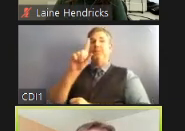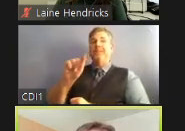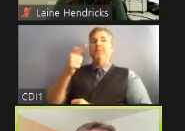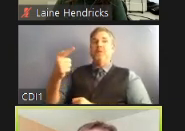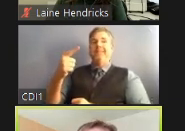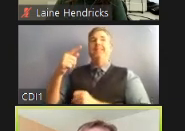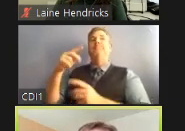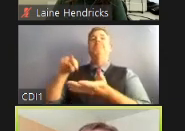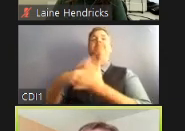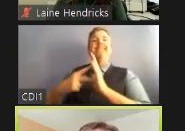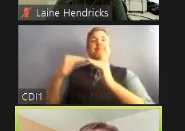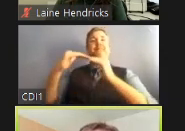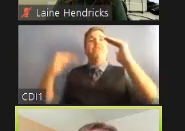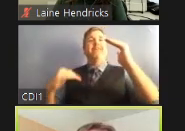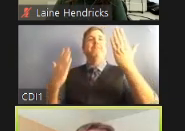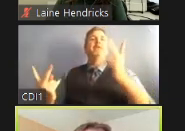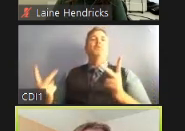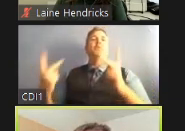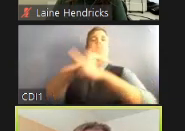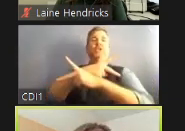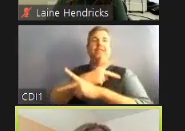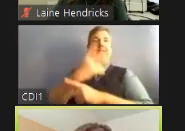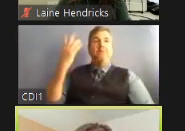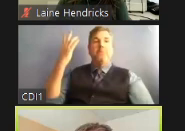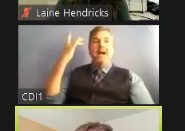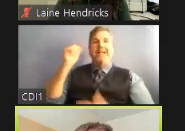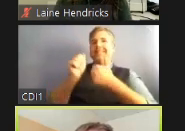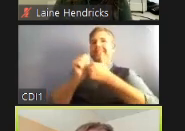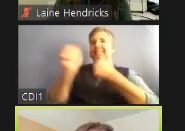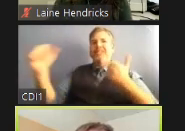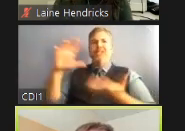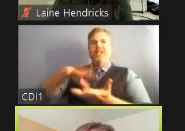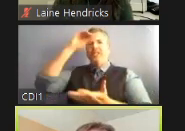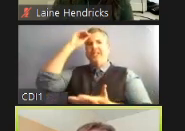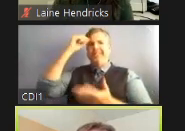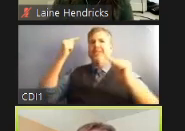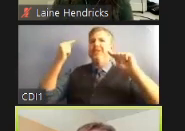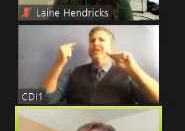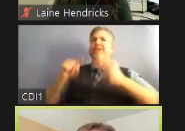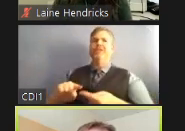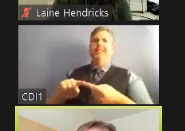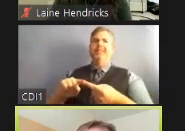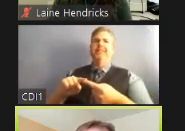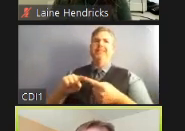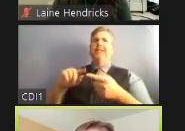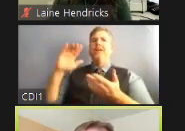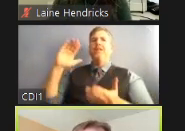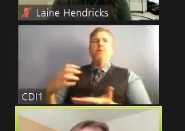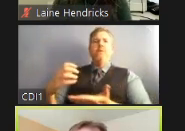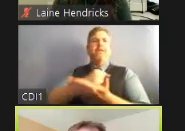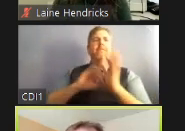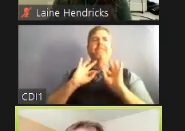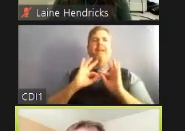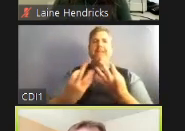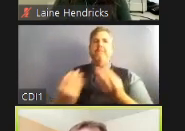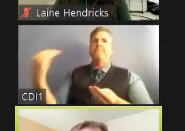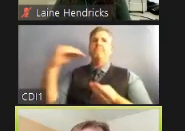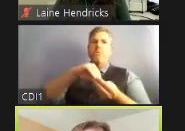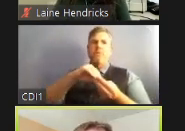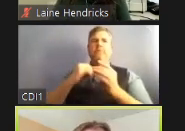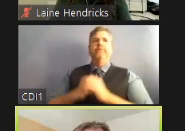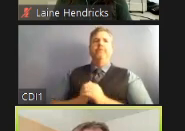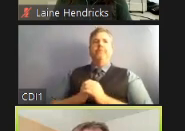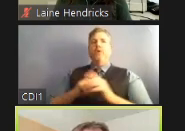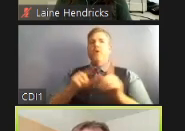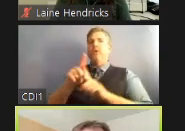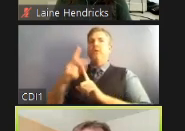because distance learning has disproportionately hurt low-income families. We're also seeing that public schools are less likely to apply for waivers to